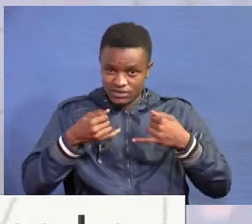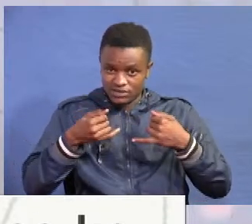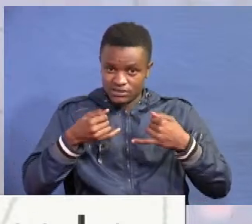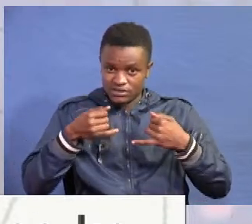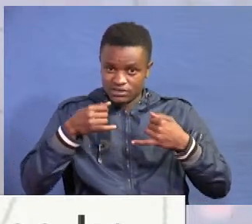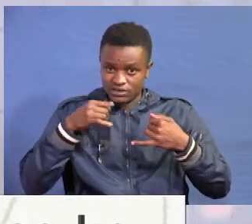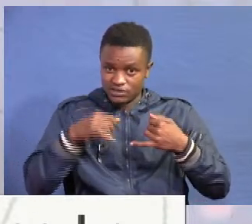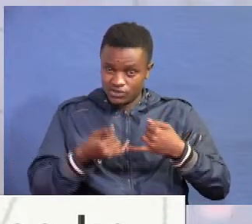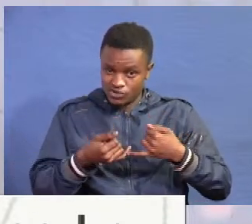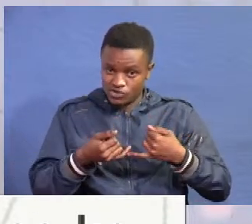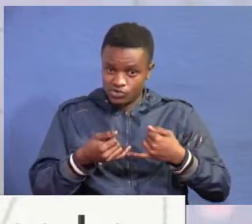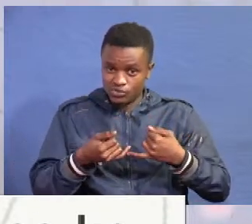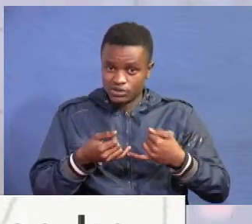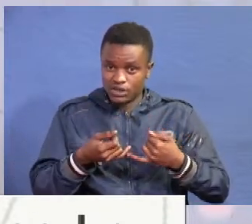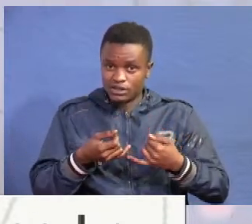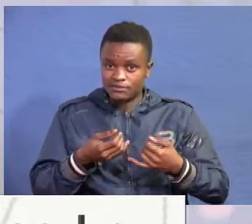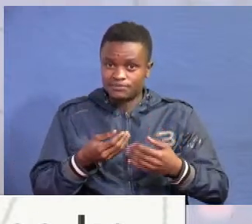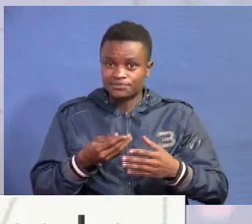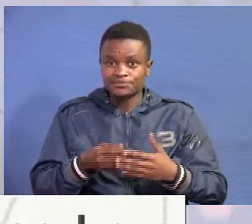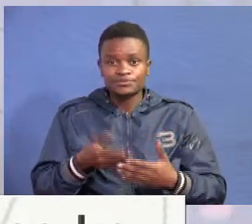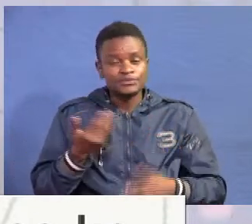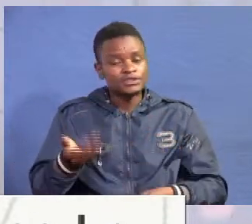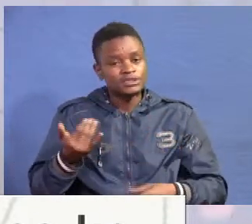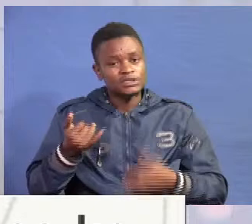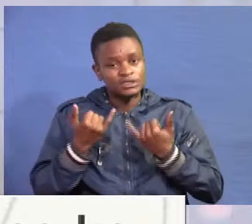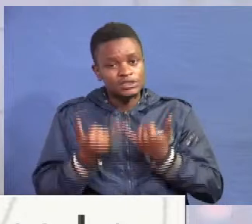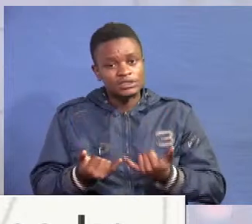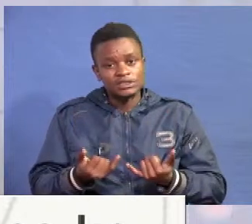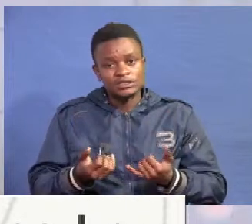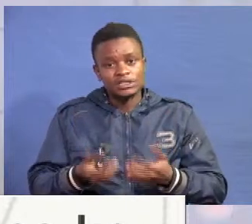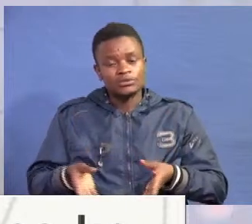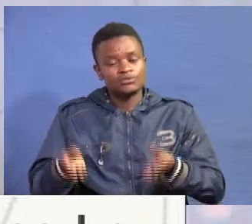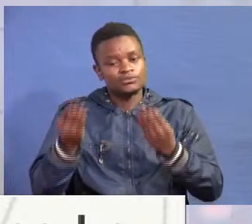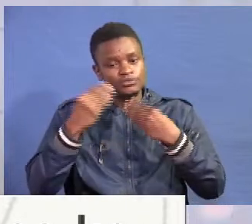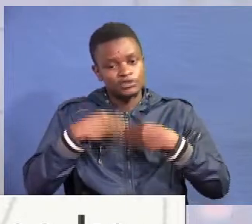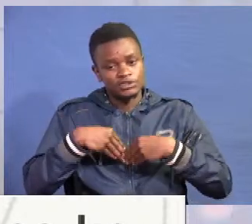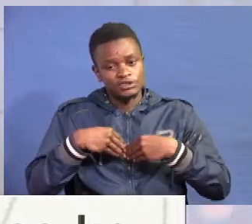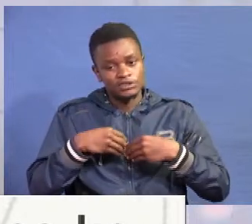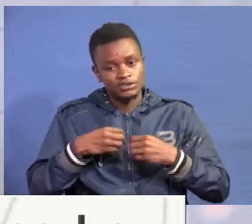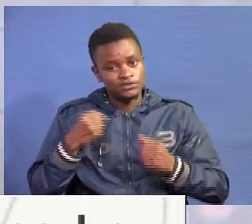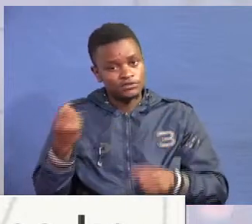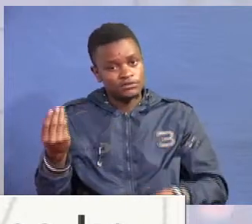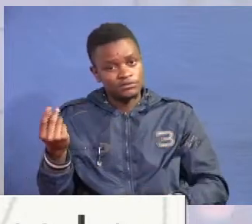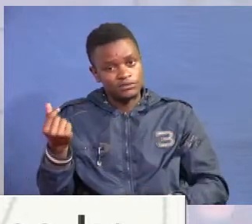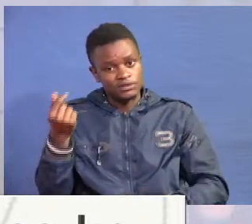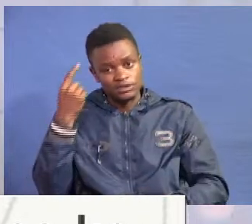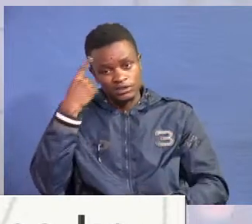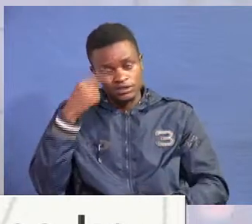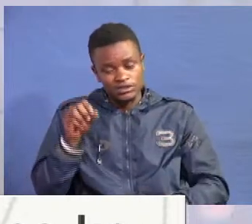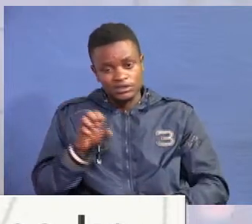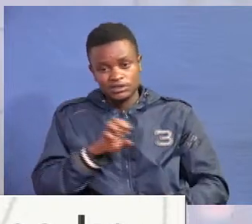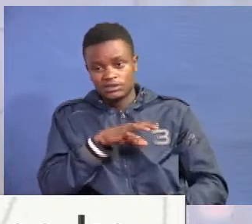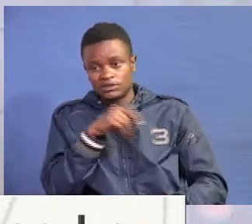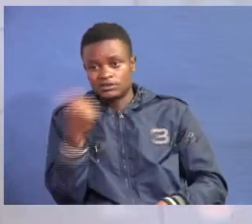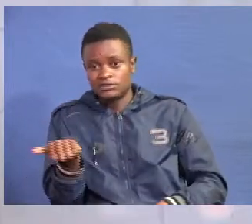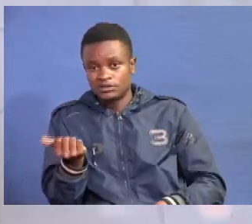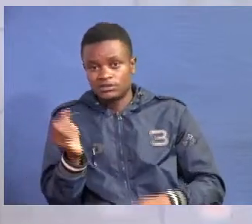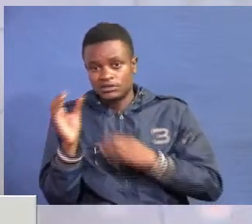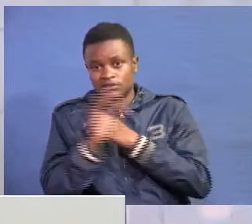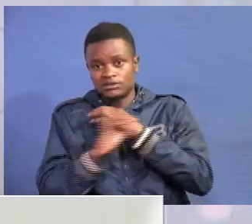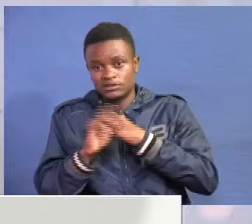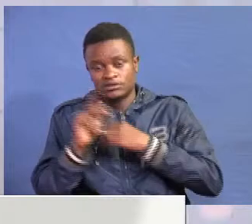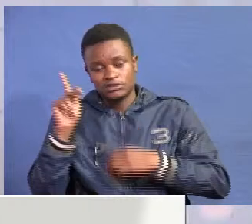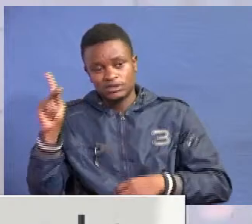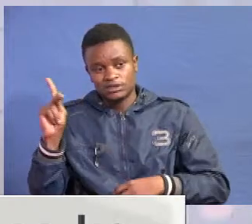counties targeted to receive the compensation drive. Other counties to benefit from the drive are Kajiado, Taita Taveta,